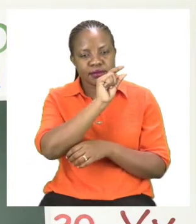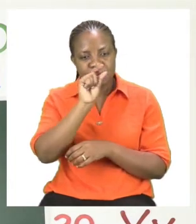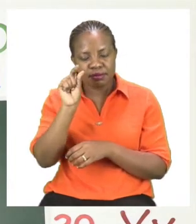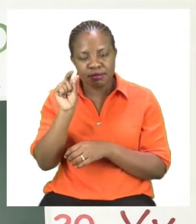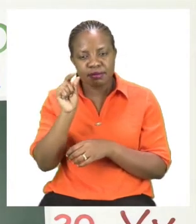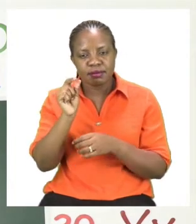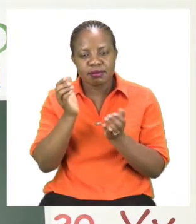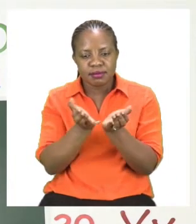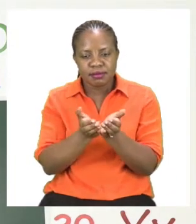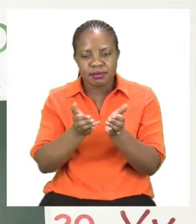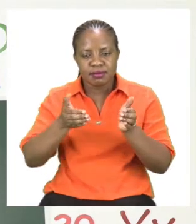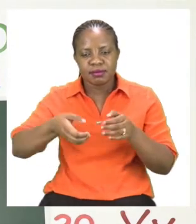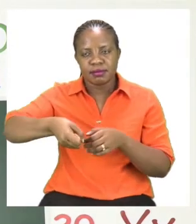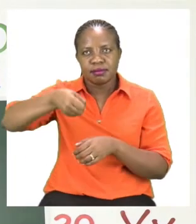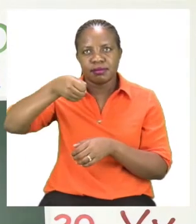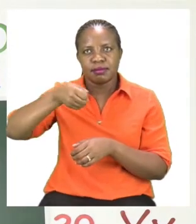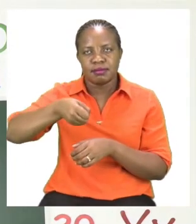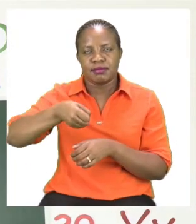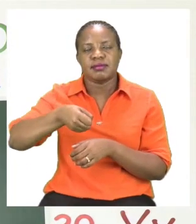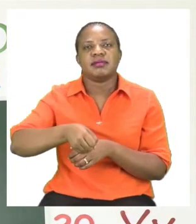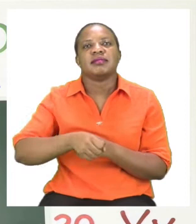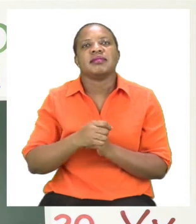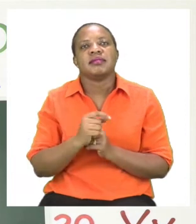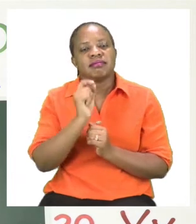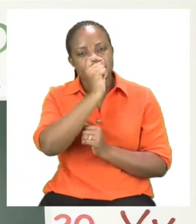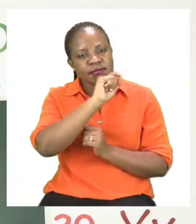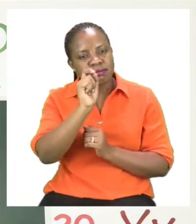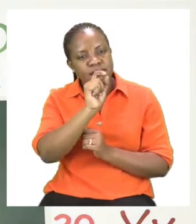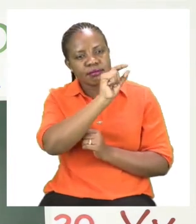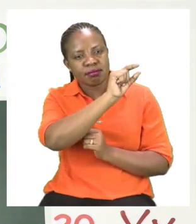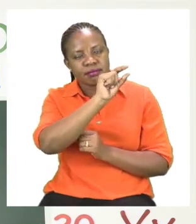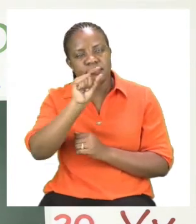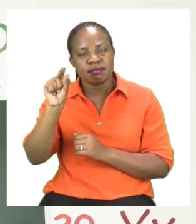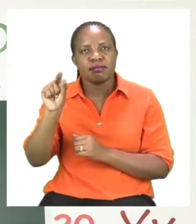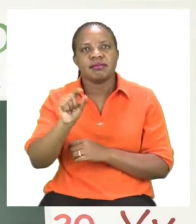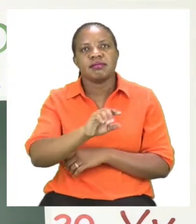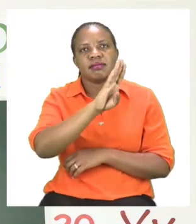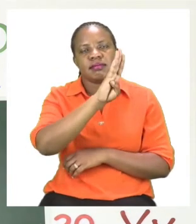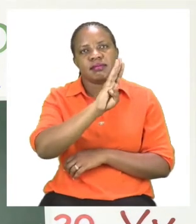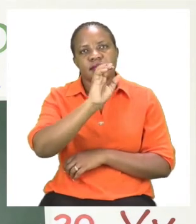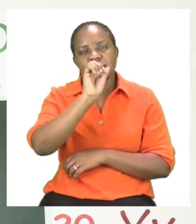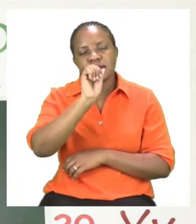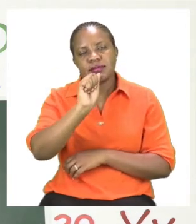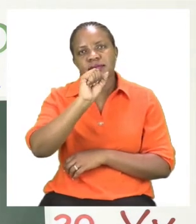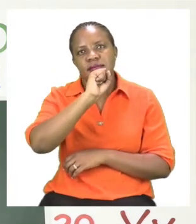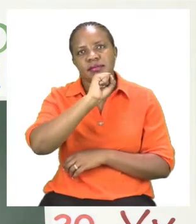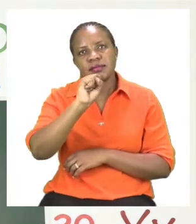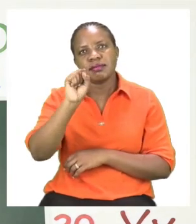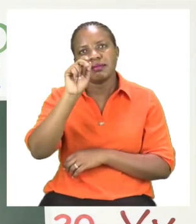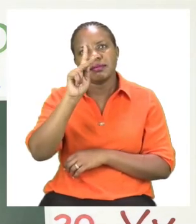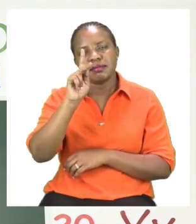word, and we know that we have to write it across. The next word that we're going to do is